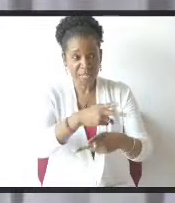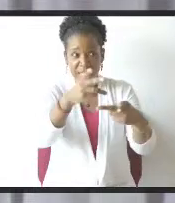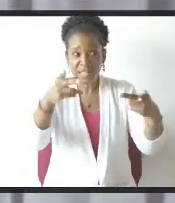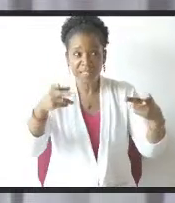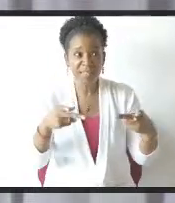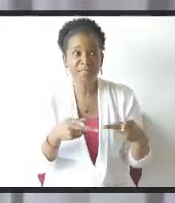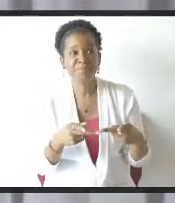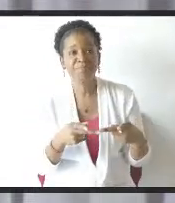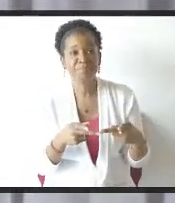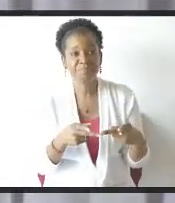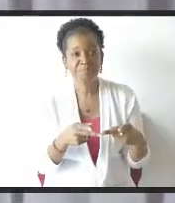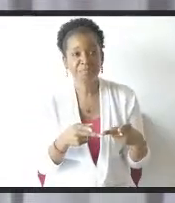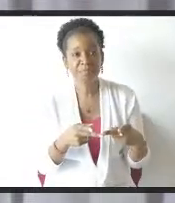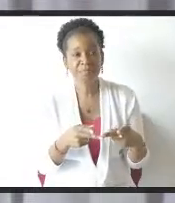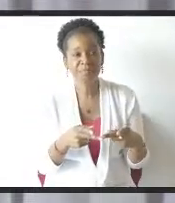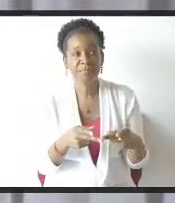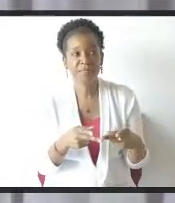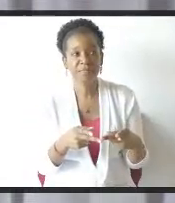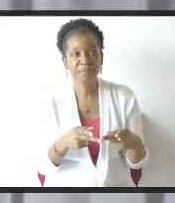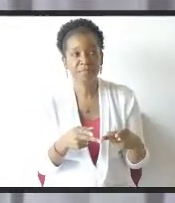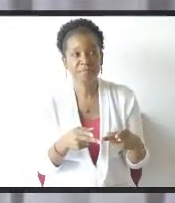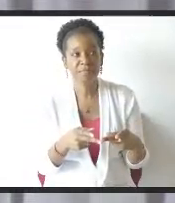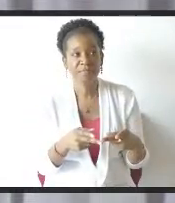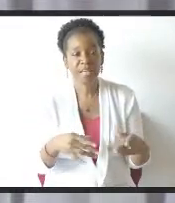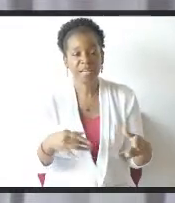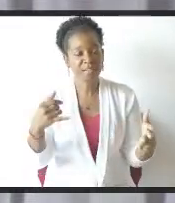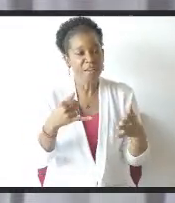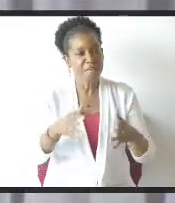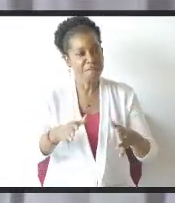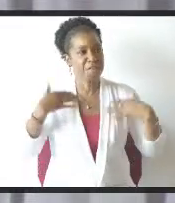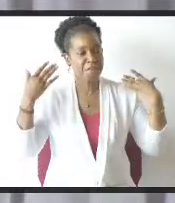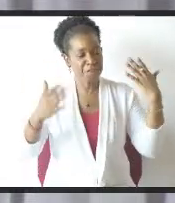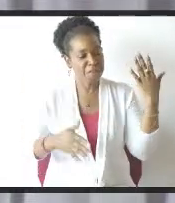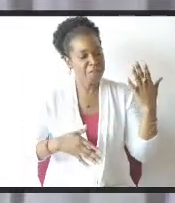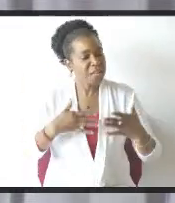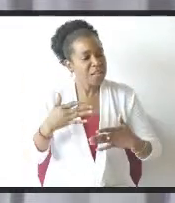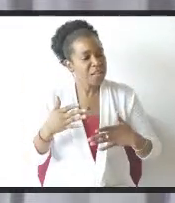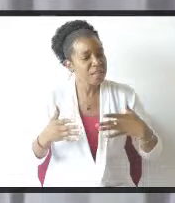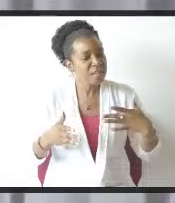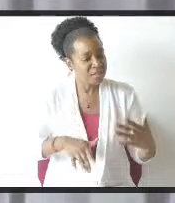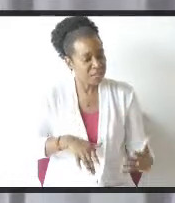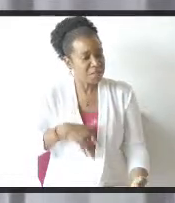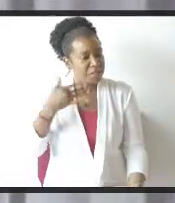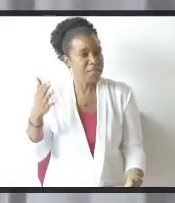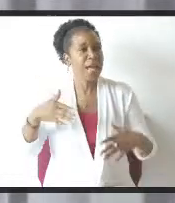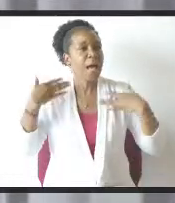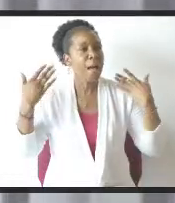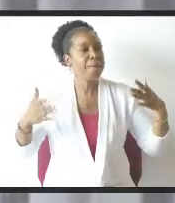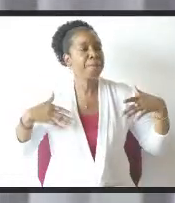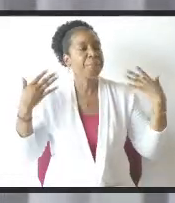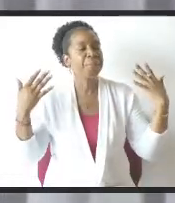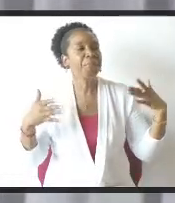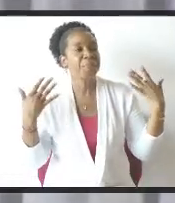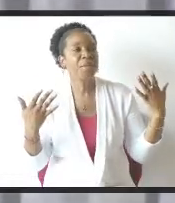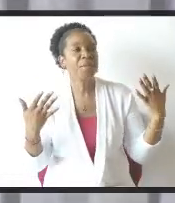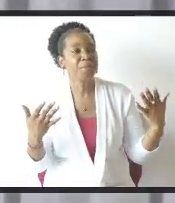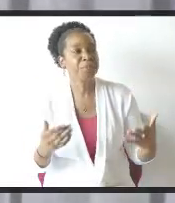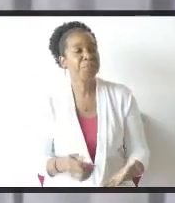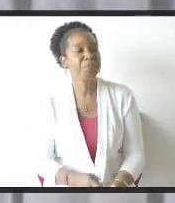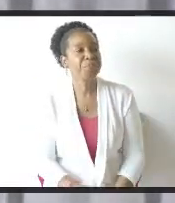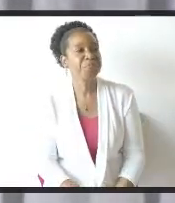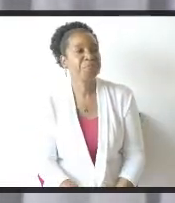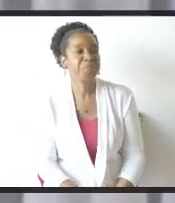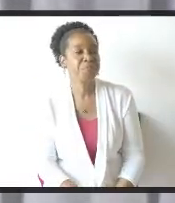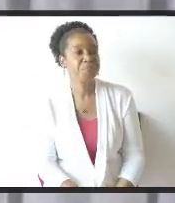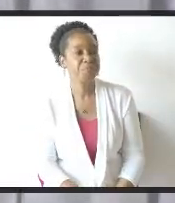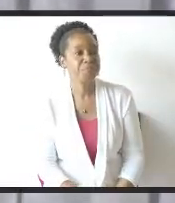and everyone who competes for the prize is temperate in all